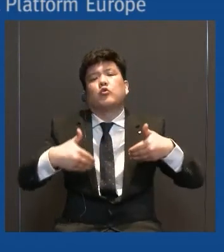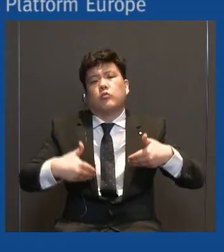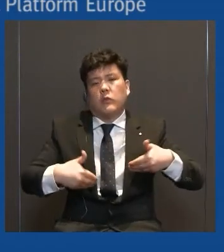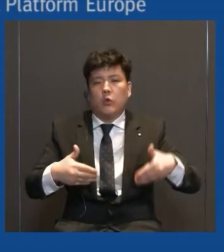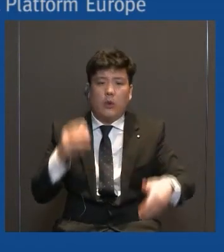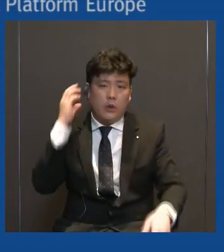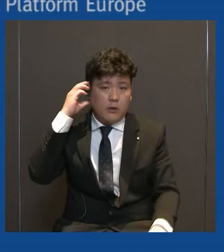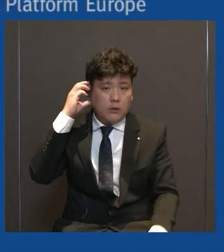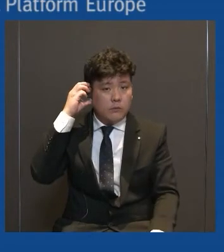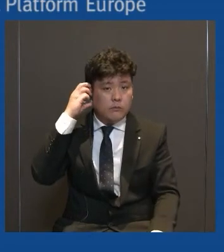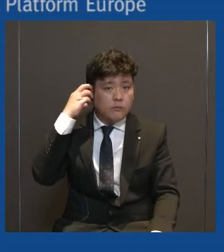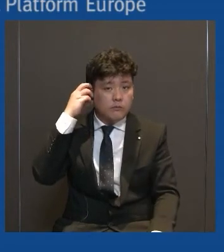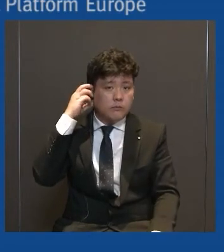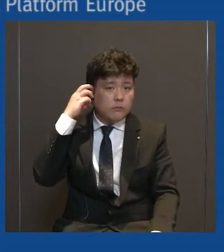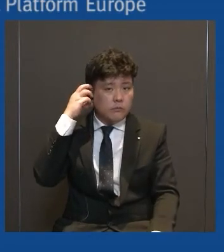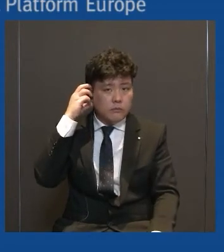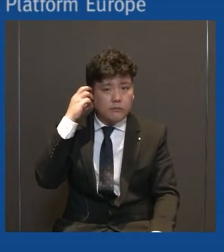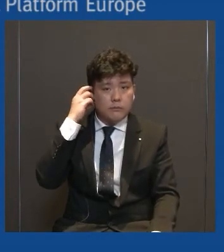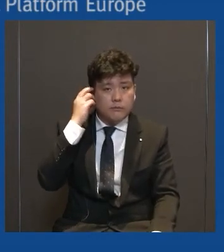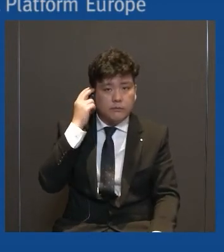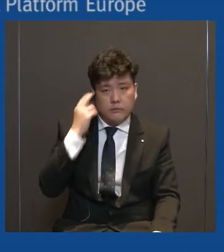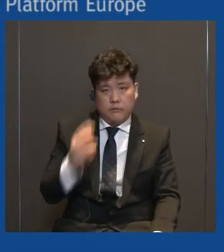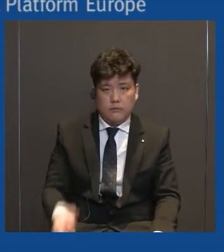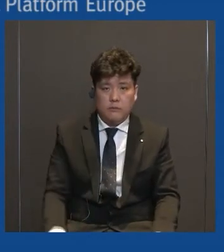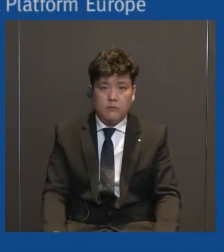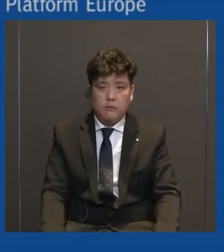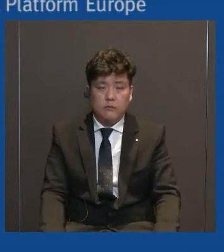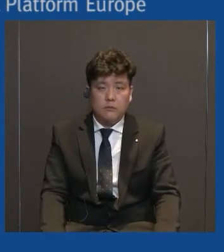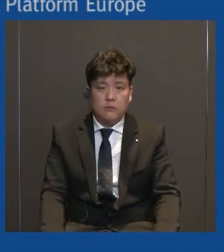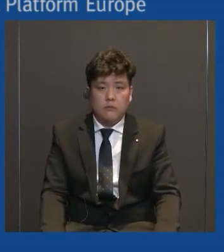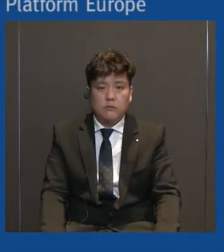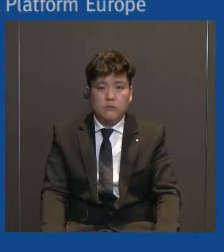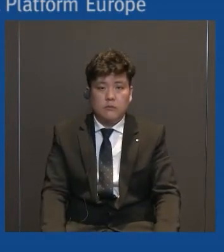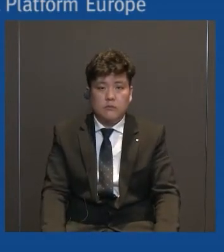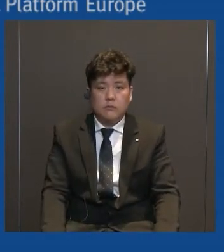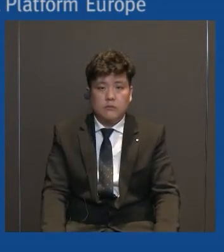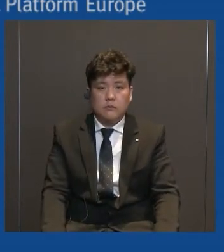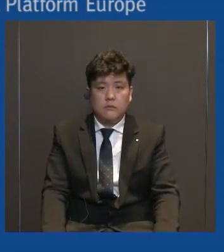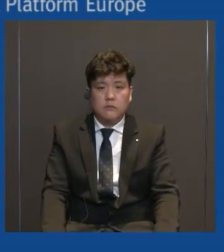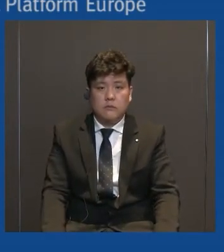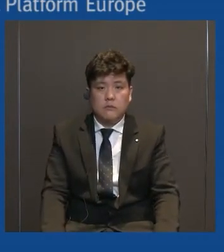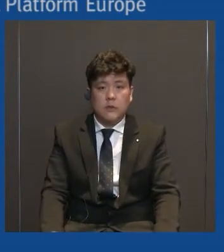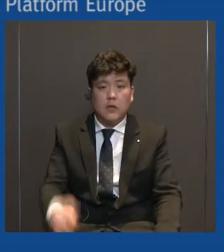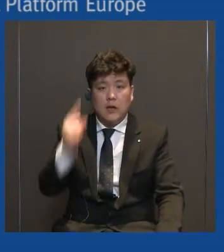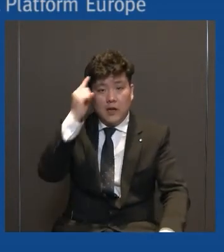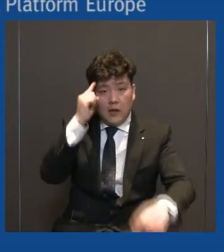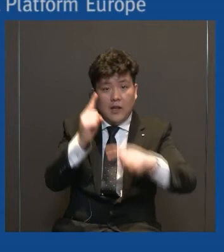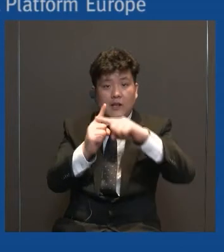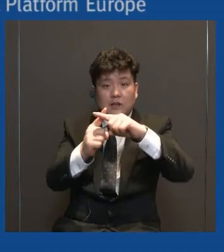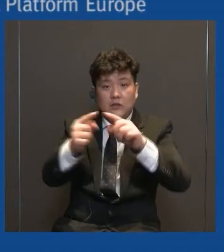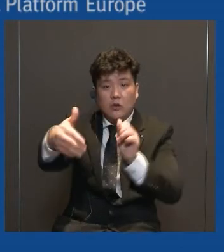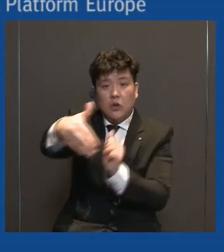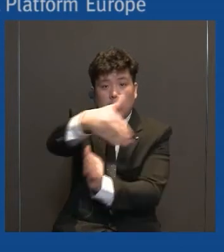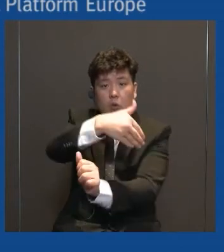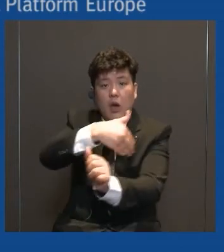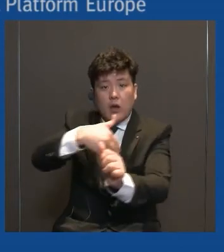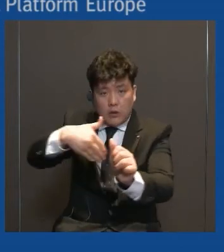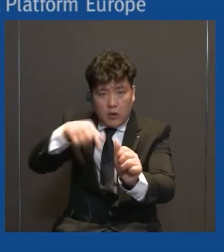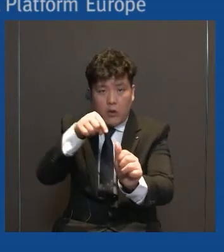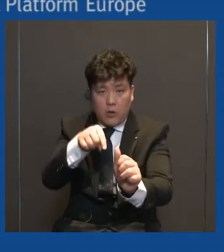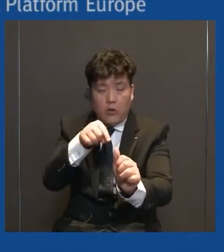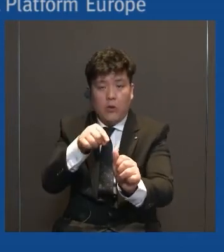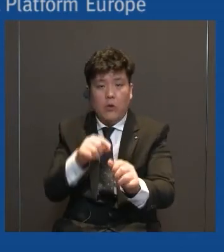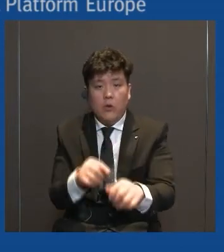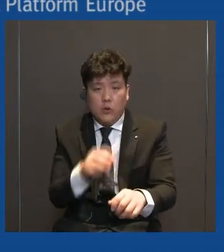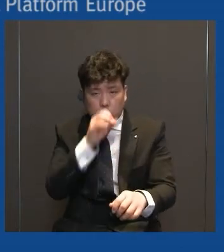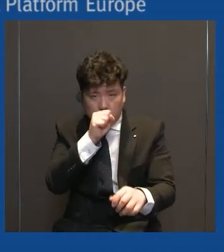actually we can all contribute and prosper in an enabling environment when we have adequate support. So unless we really change one and for